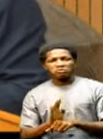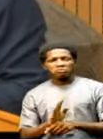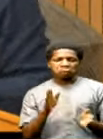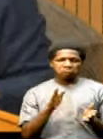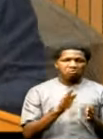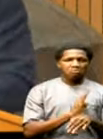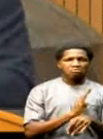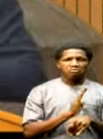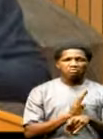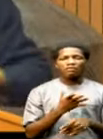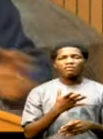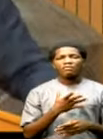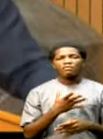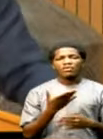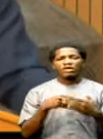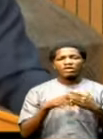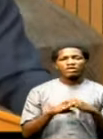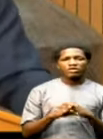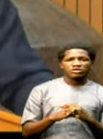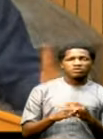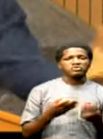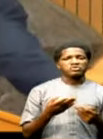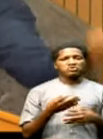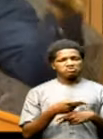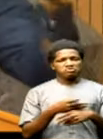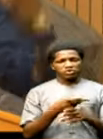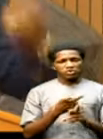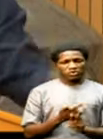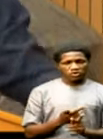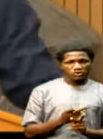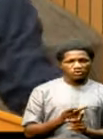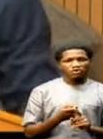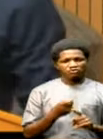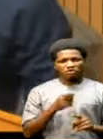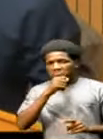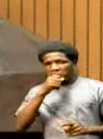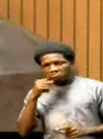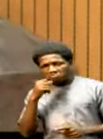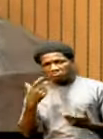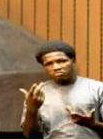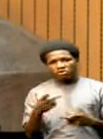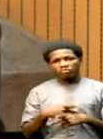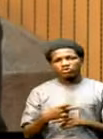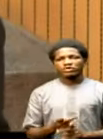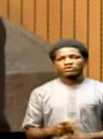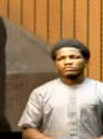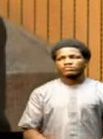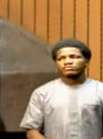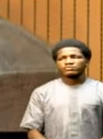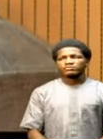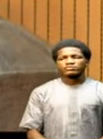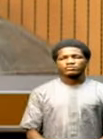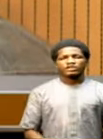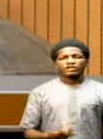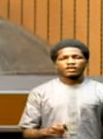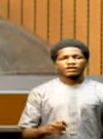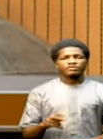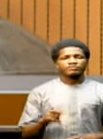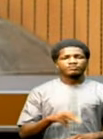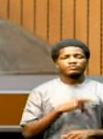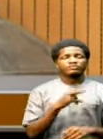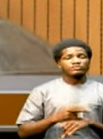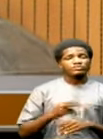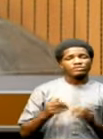industries. Enter into some form of manufacturing from these agricultural products. The National Senior Citizen Center